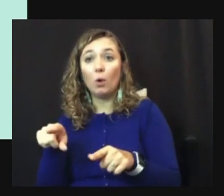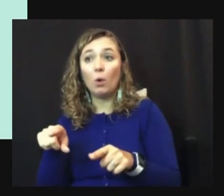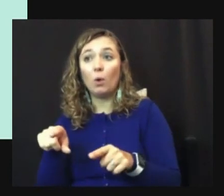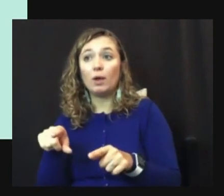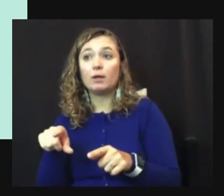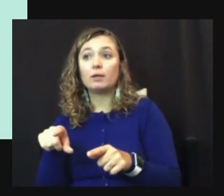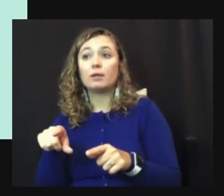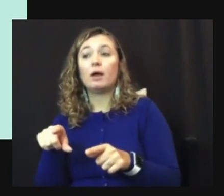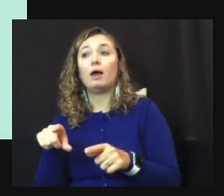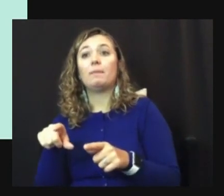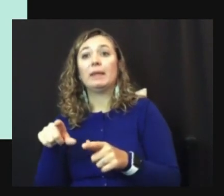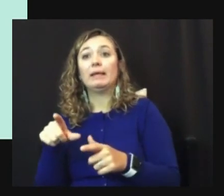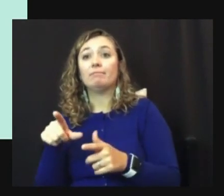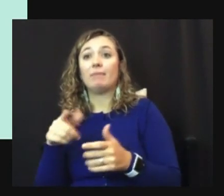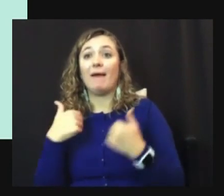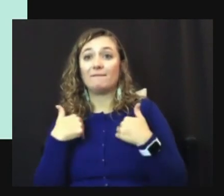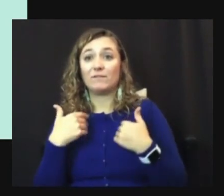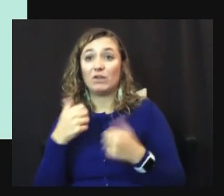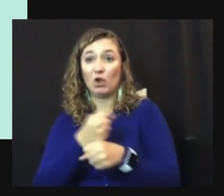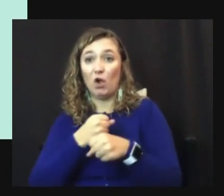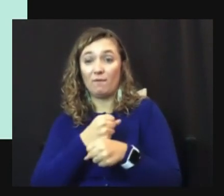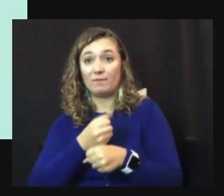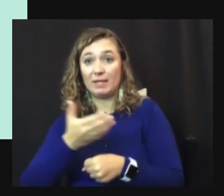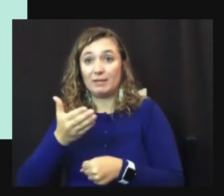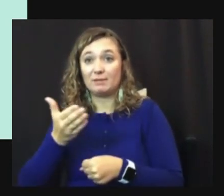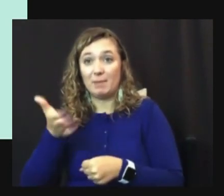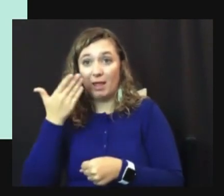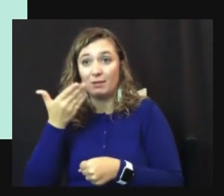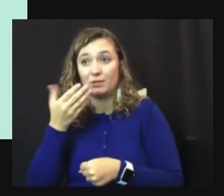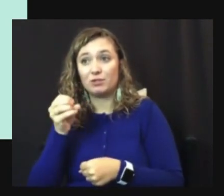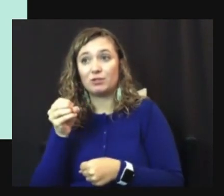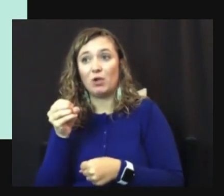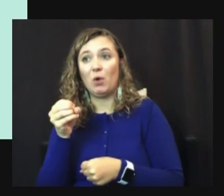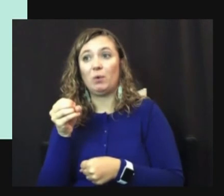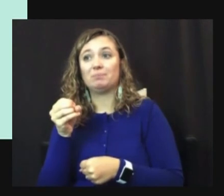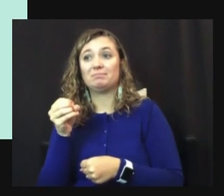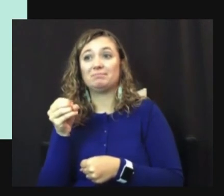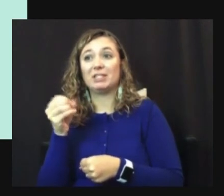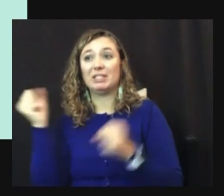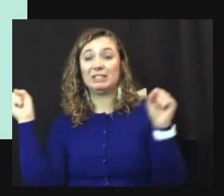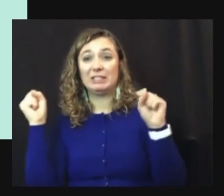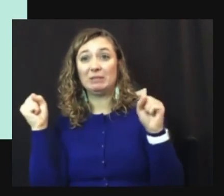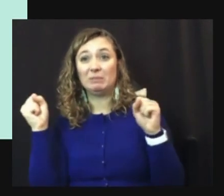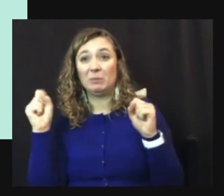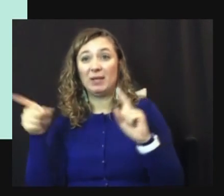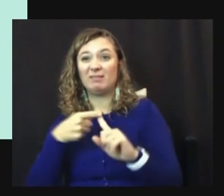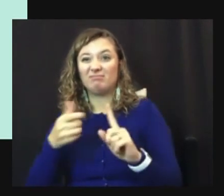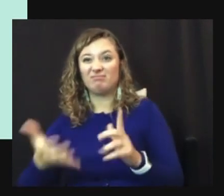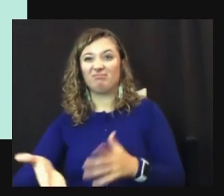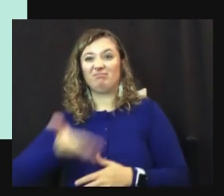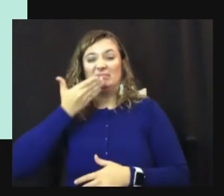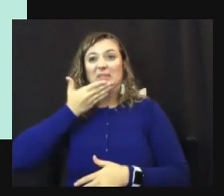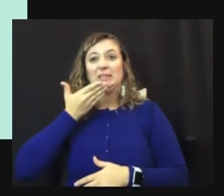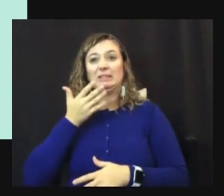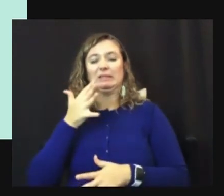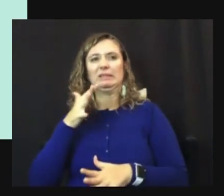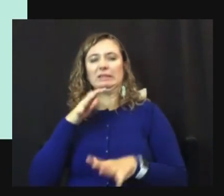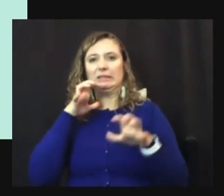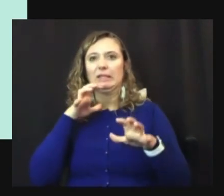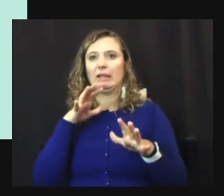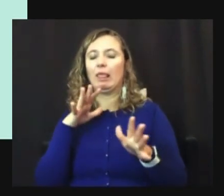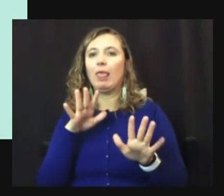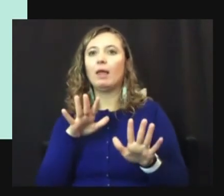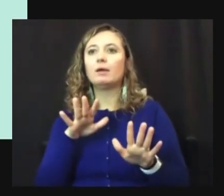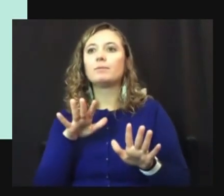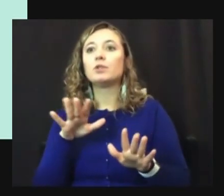is overwhelming or dysregulating, coffee beans are a really quick thing to, like